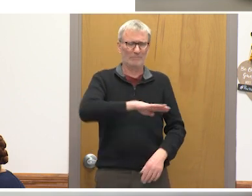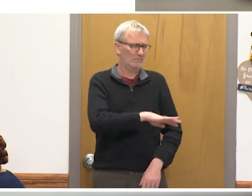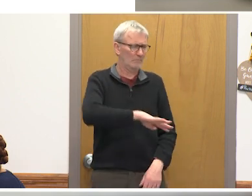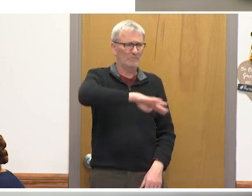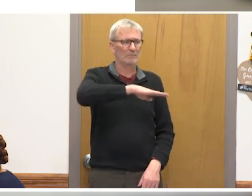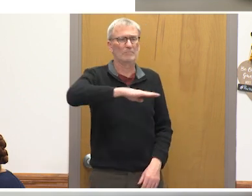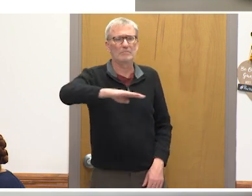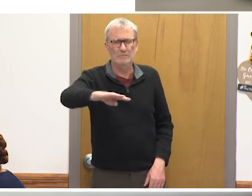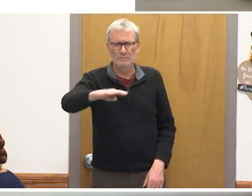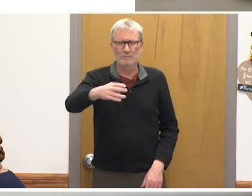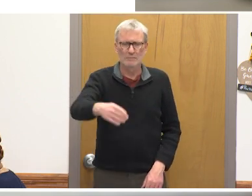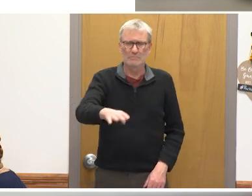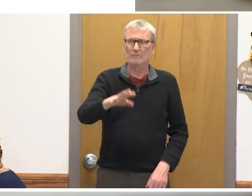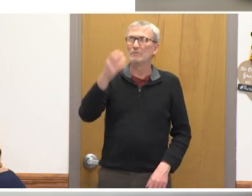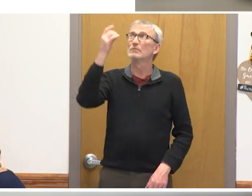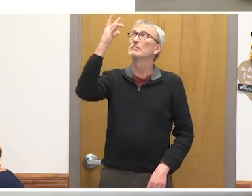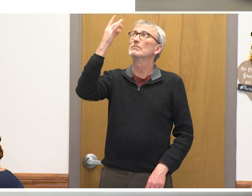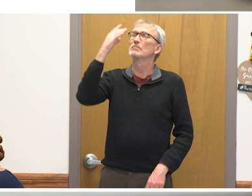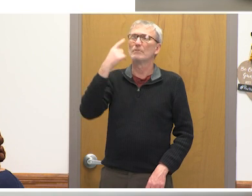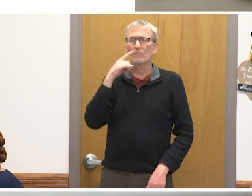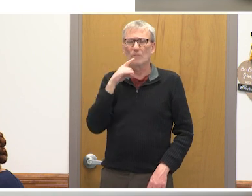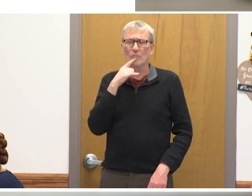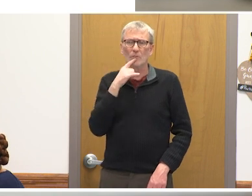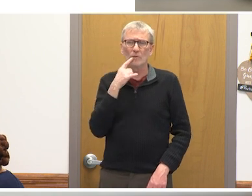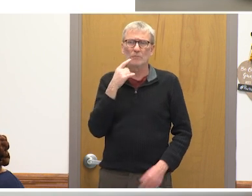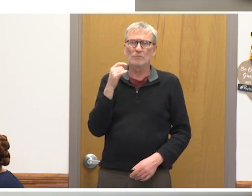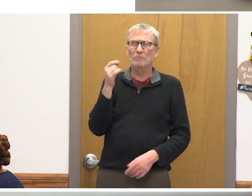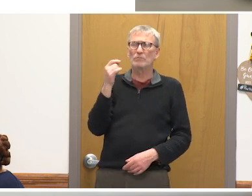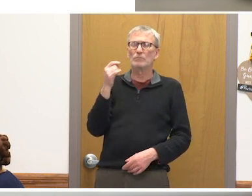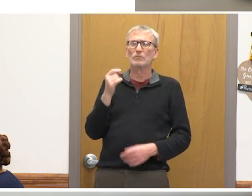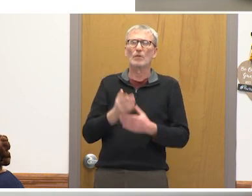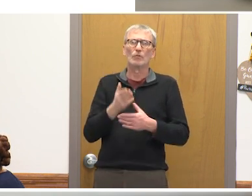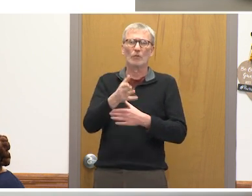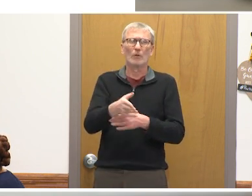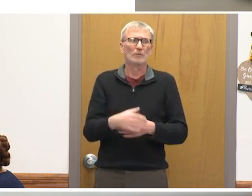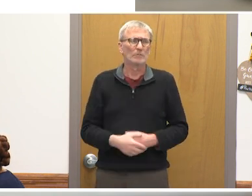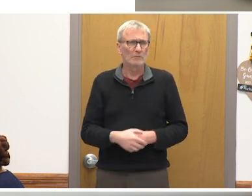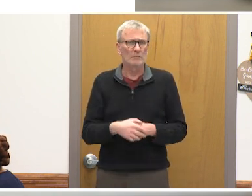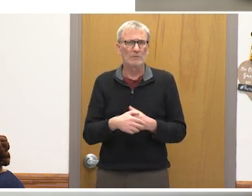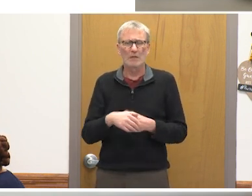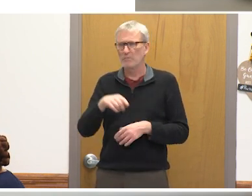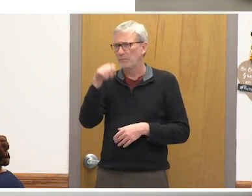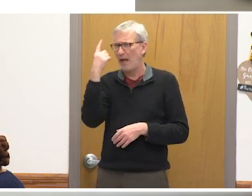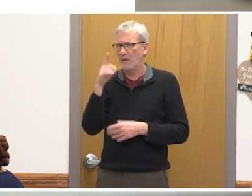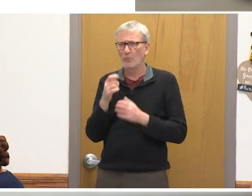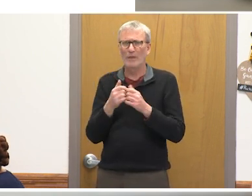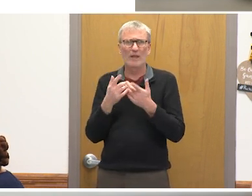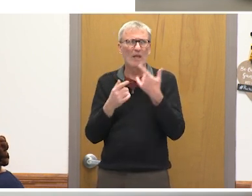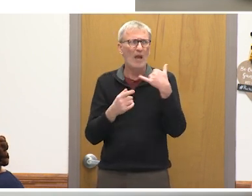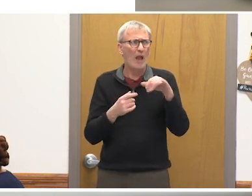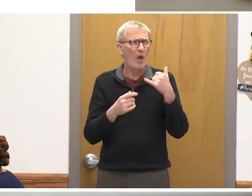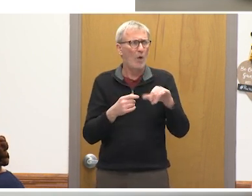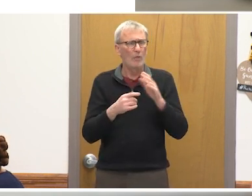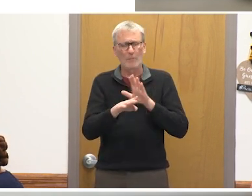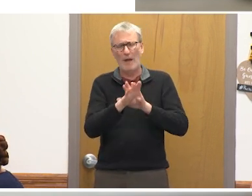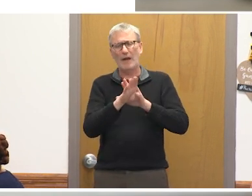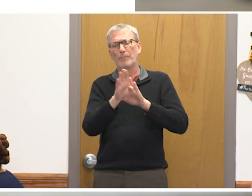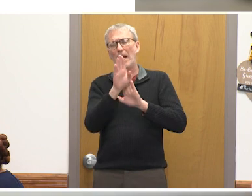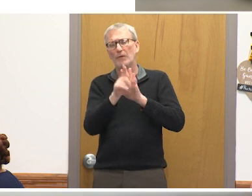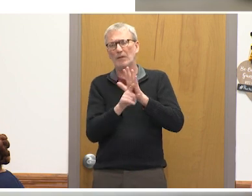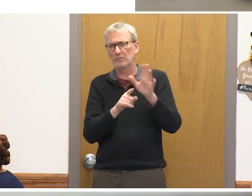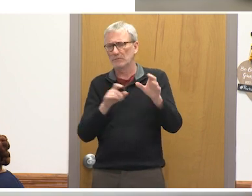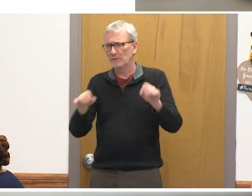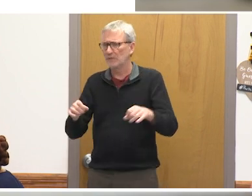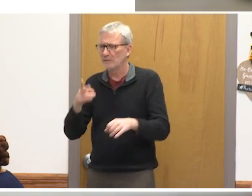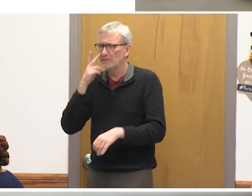signals. You can see the black signals with the yellow backplate really enhances visibility. So